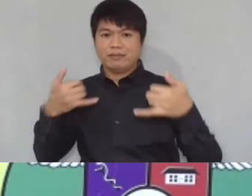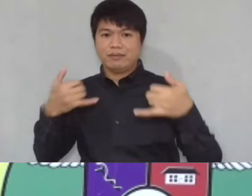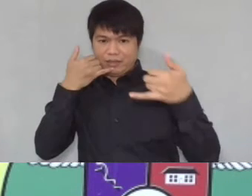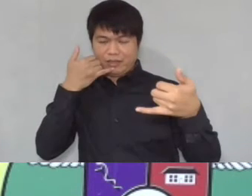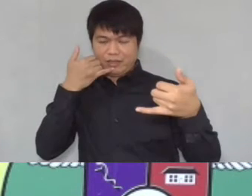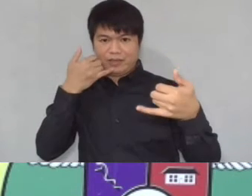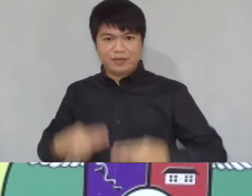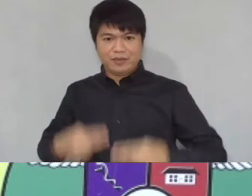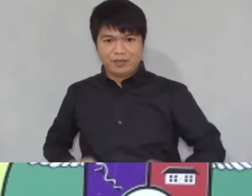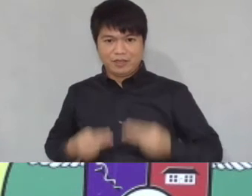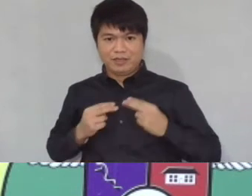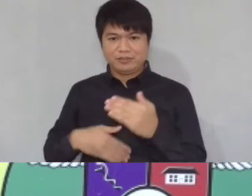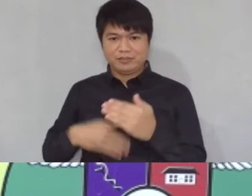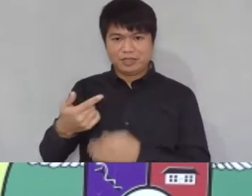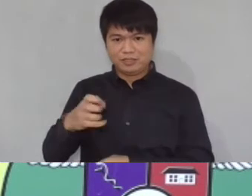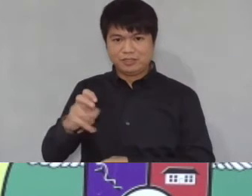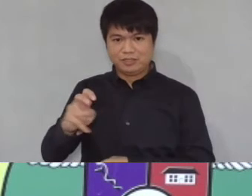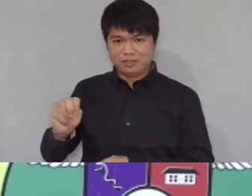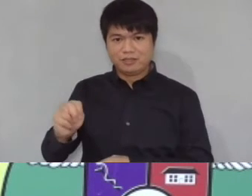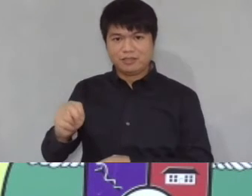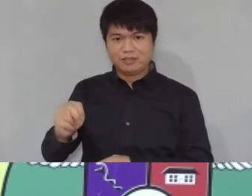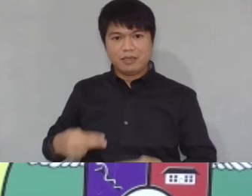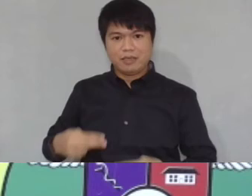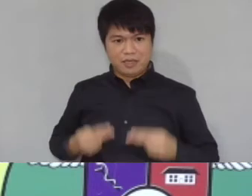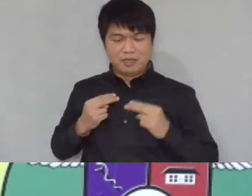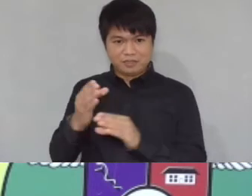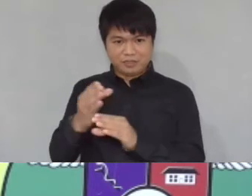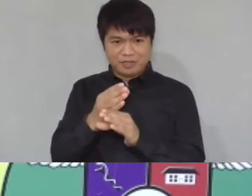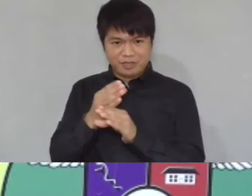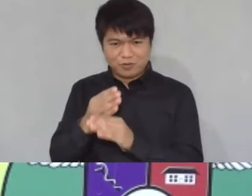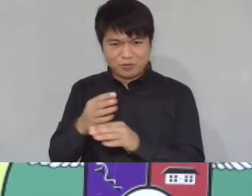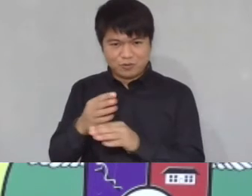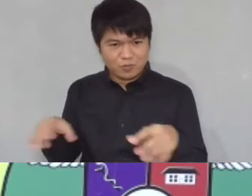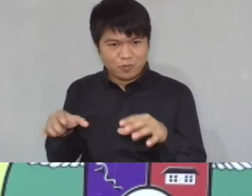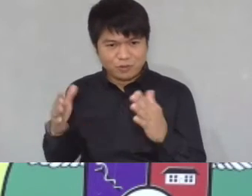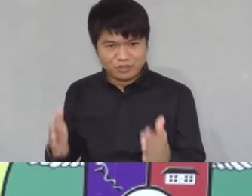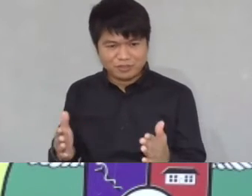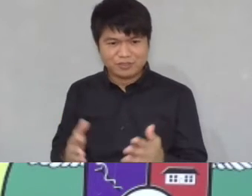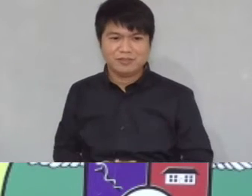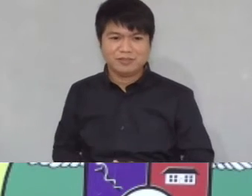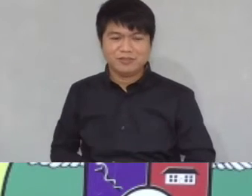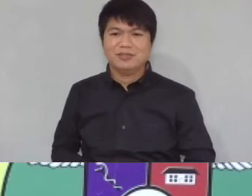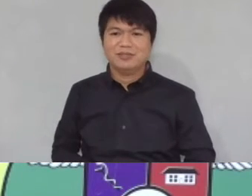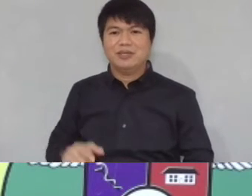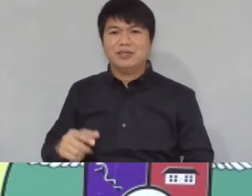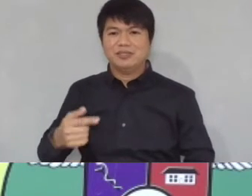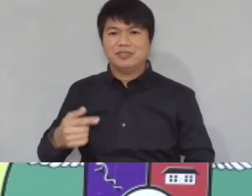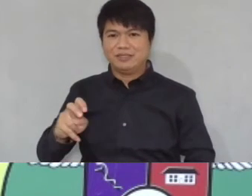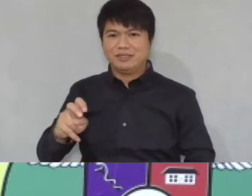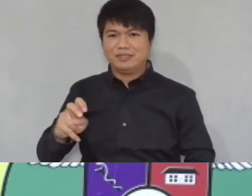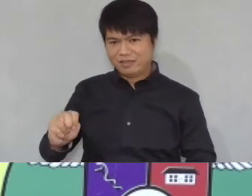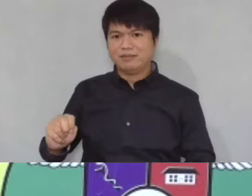Telehealth-enabled Healthcare Workers. How do you pronounce this? Yung may X pa in between, I don't know that. So, I'm not